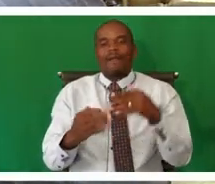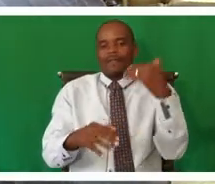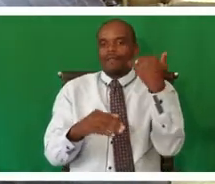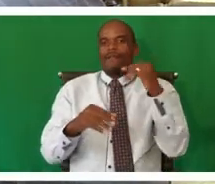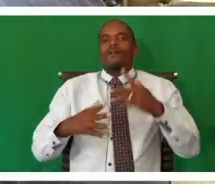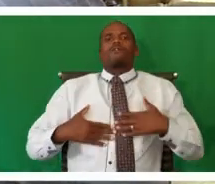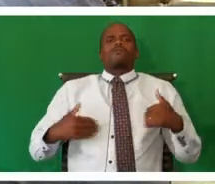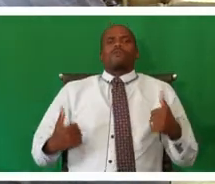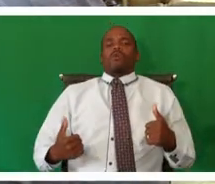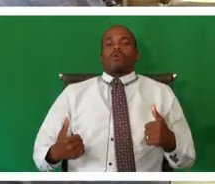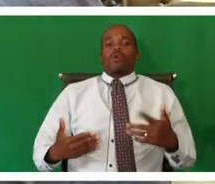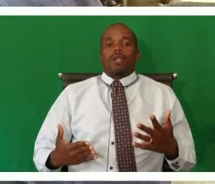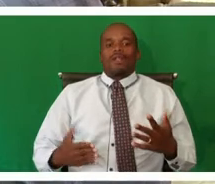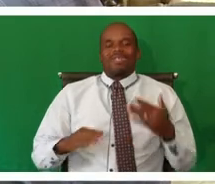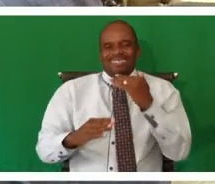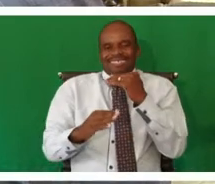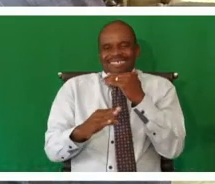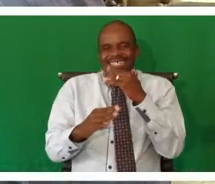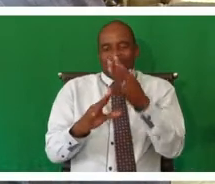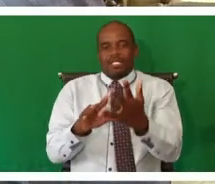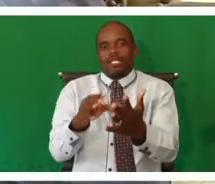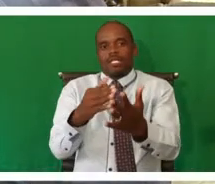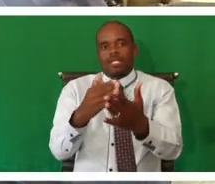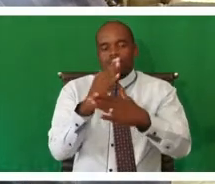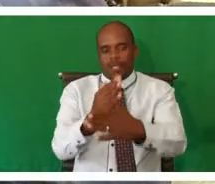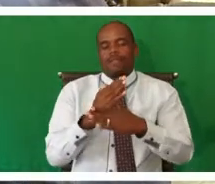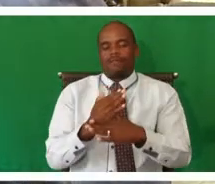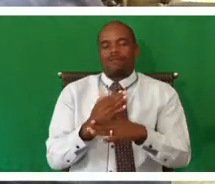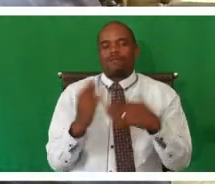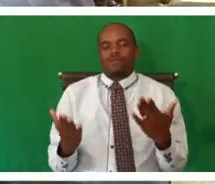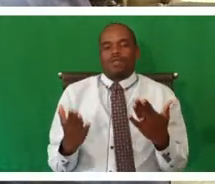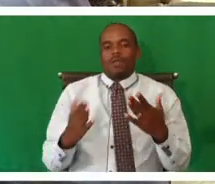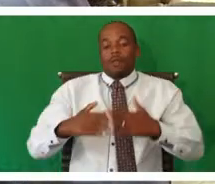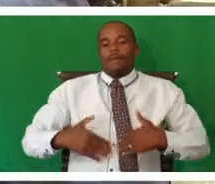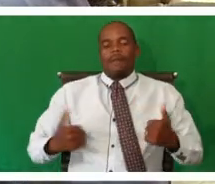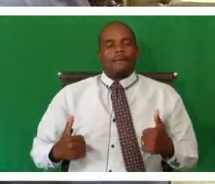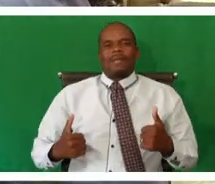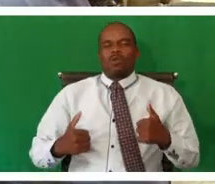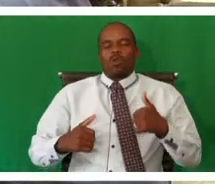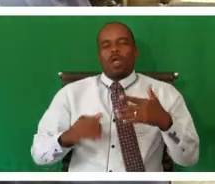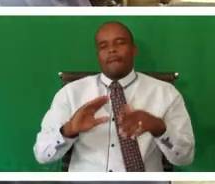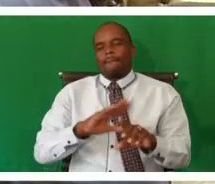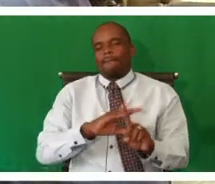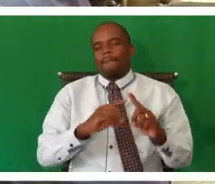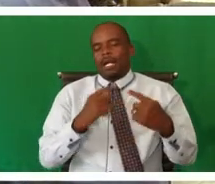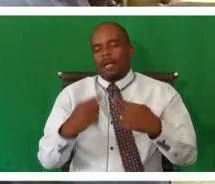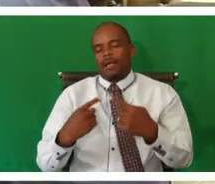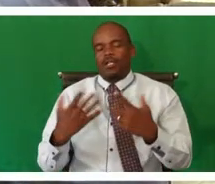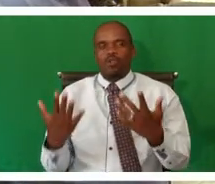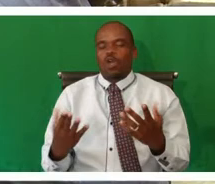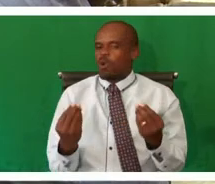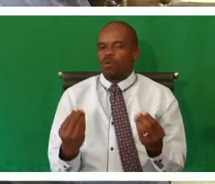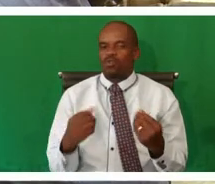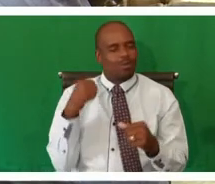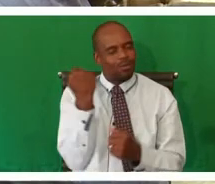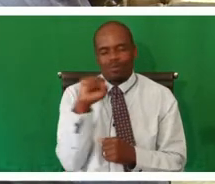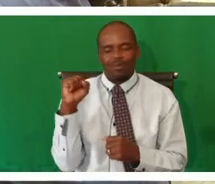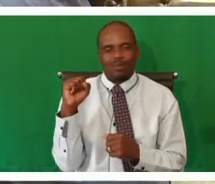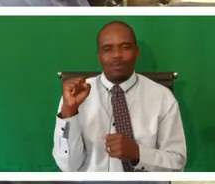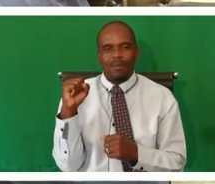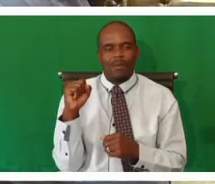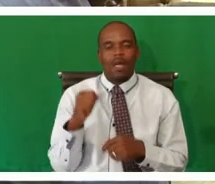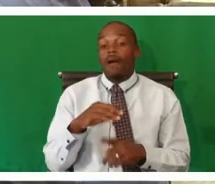save more lives, but this road will not be easy. It needs all of us. Kaofela